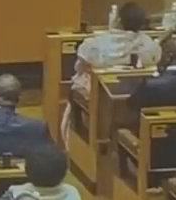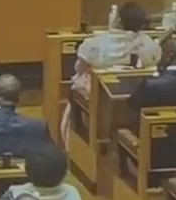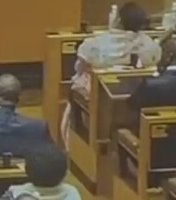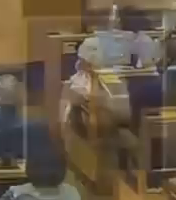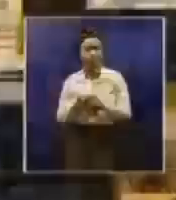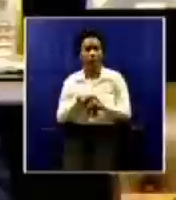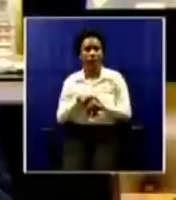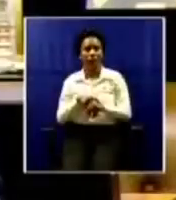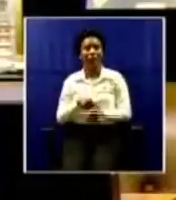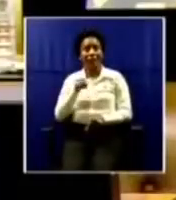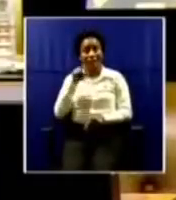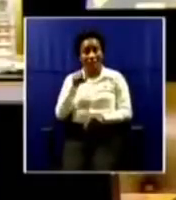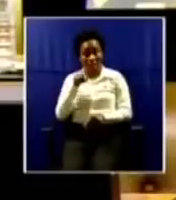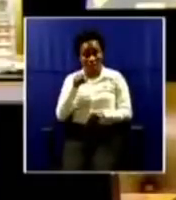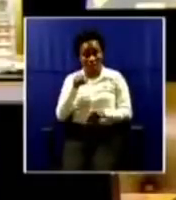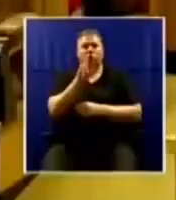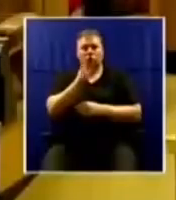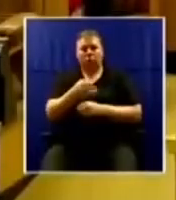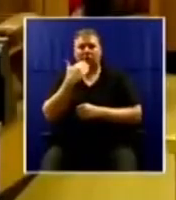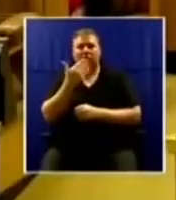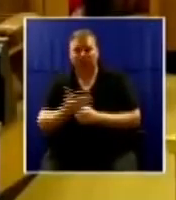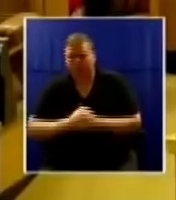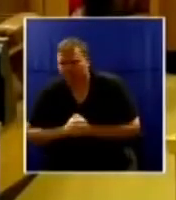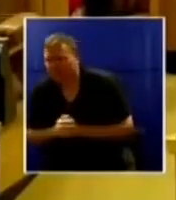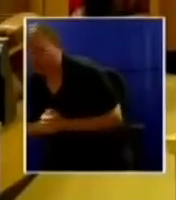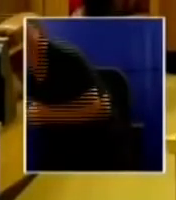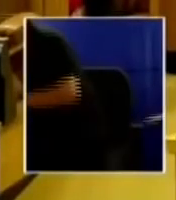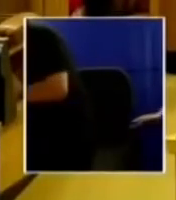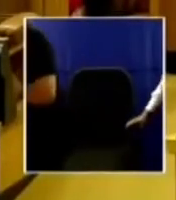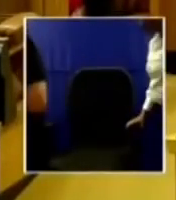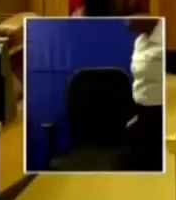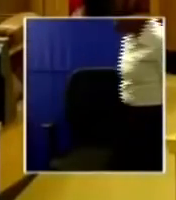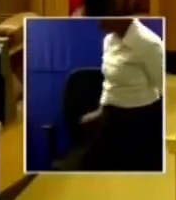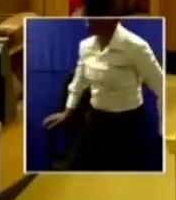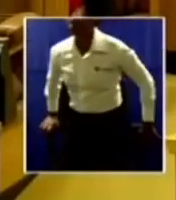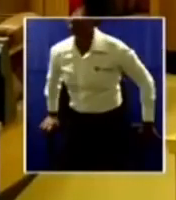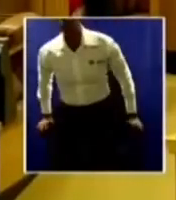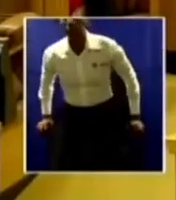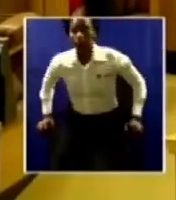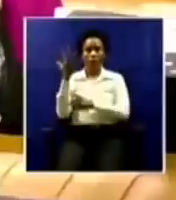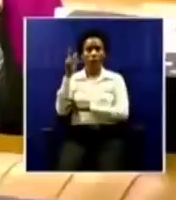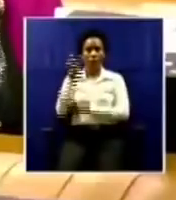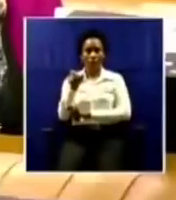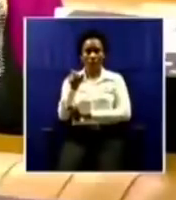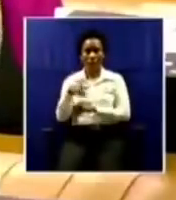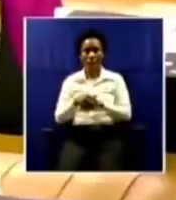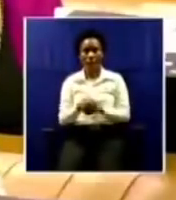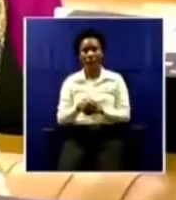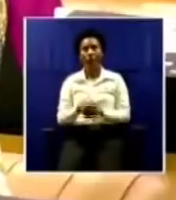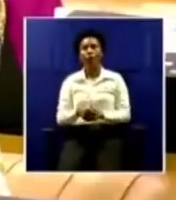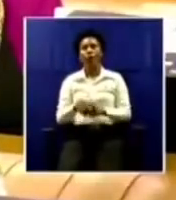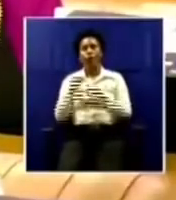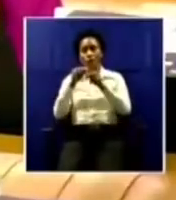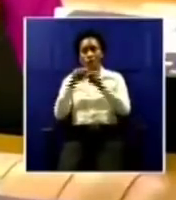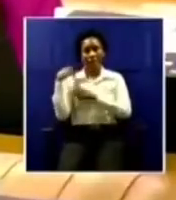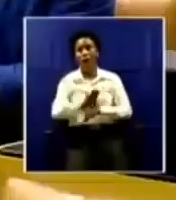I will be putting in a proposal from the Democratic Alliance side, which I think is fair. And I think the appropriate sanction should